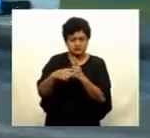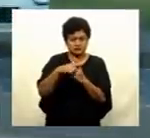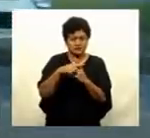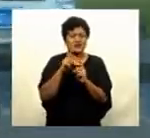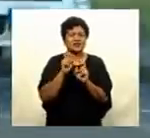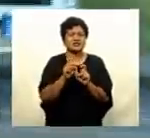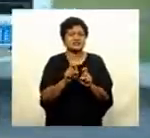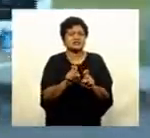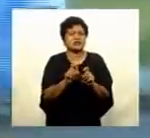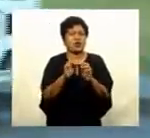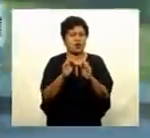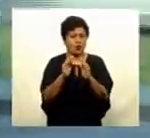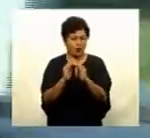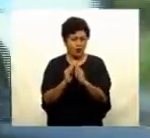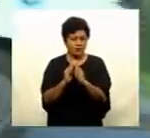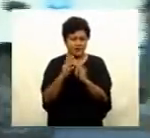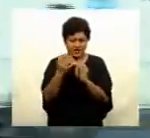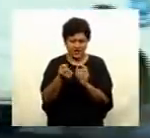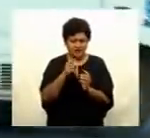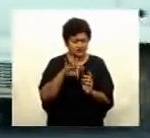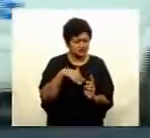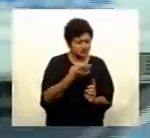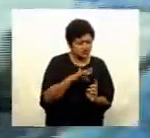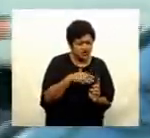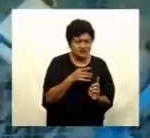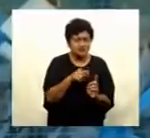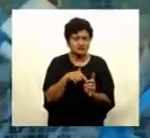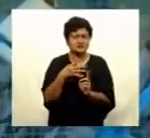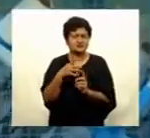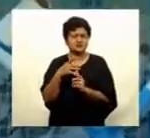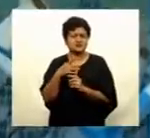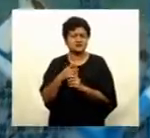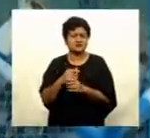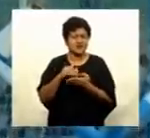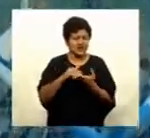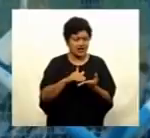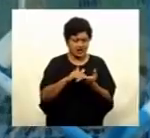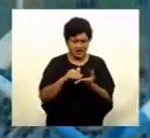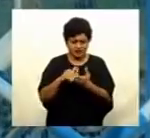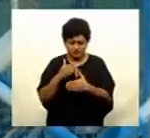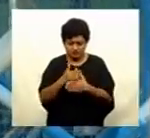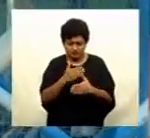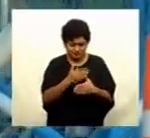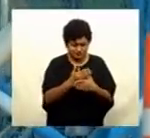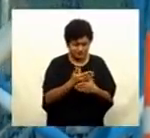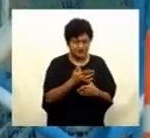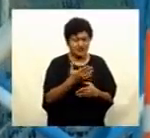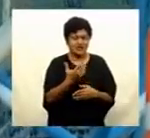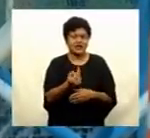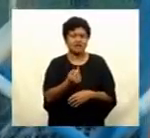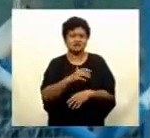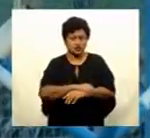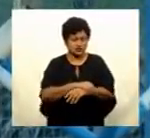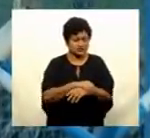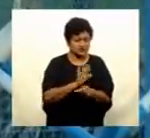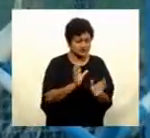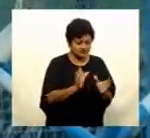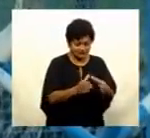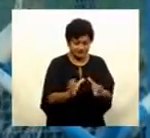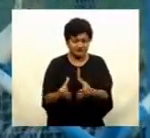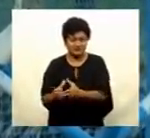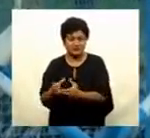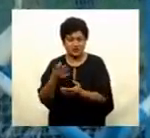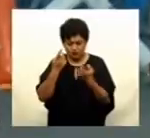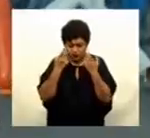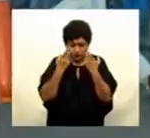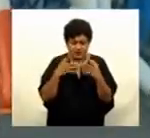They also man checkpoints, monitor communities in lockdown, help in contact tracing and run patrols during curfew. Apart from this, the police